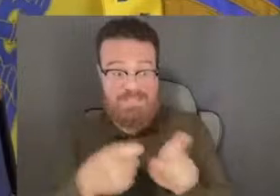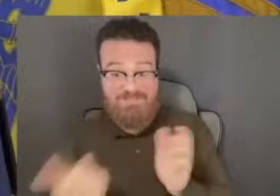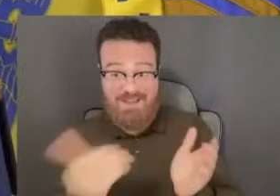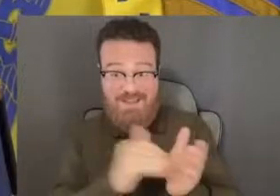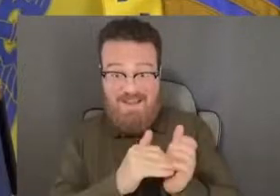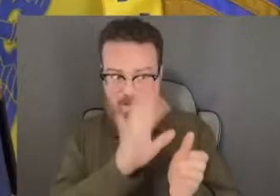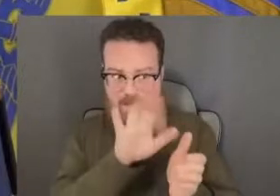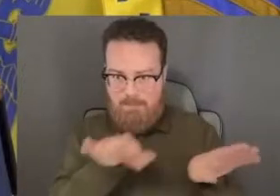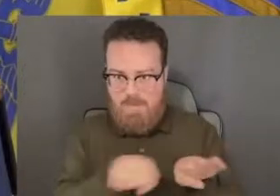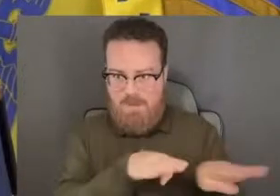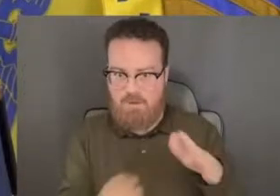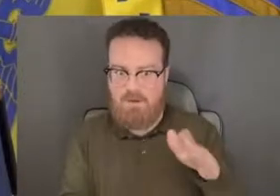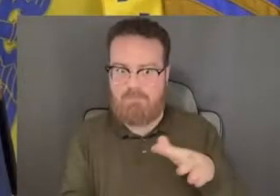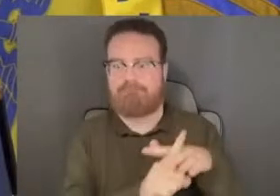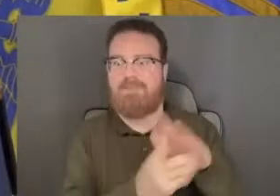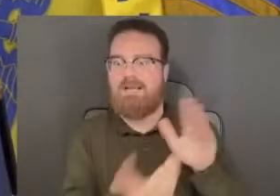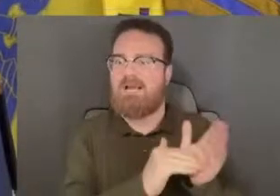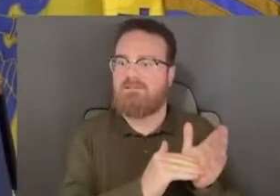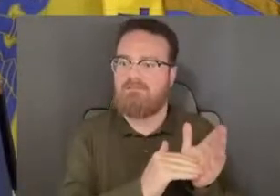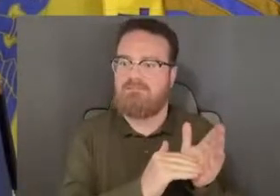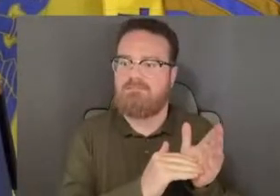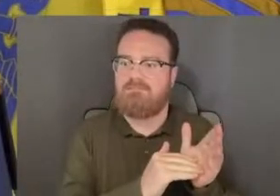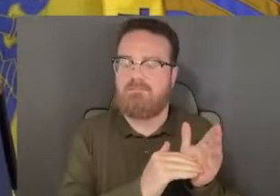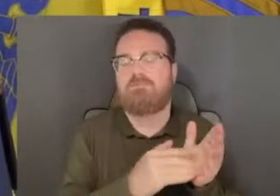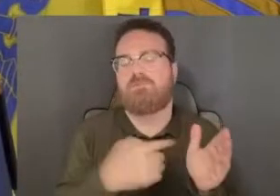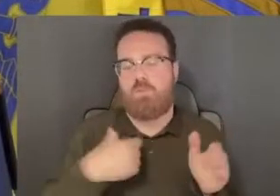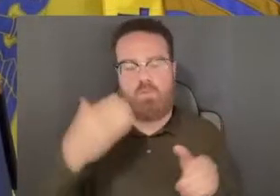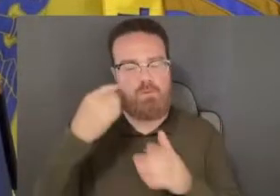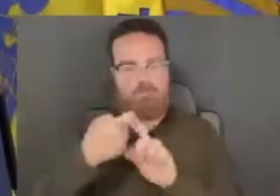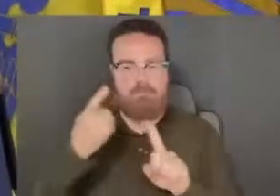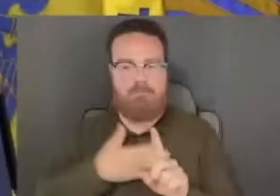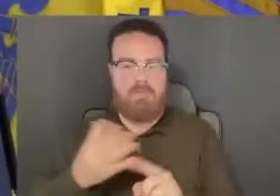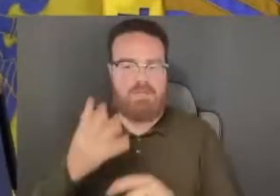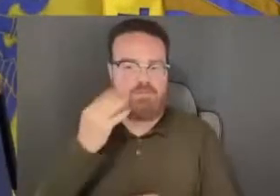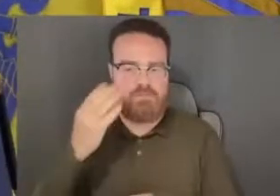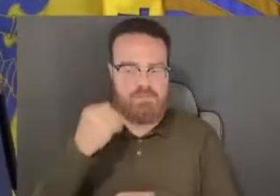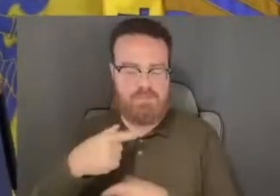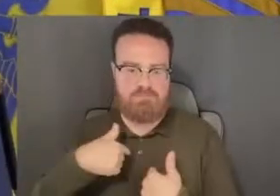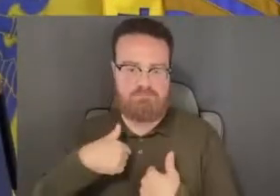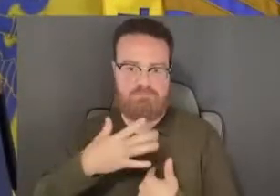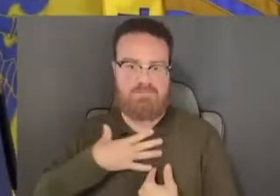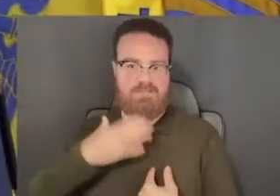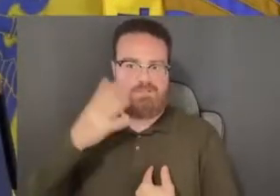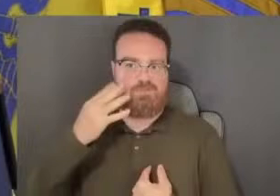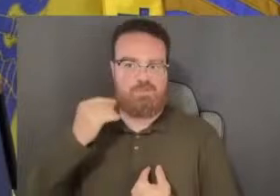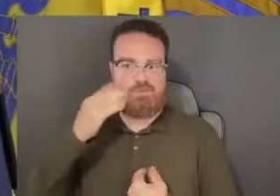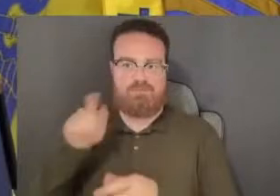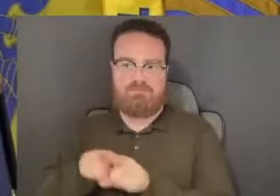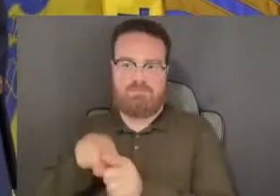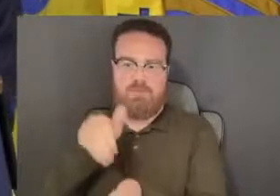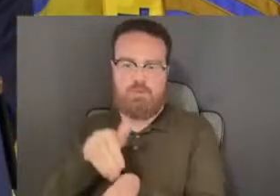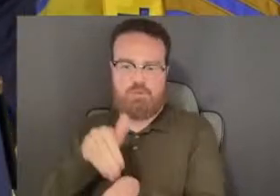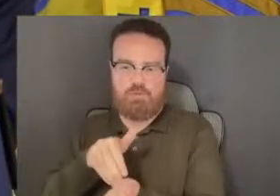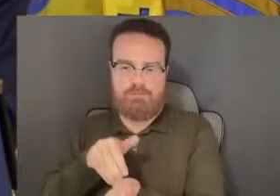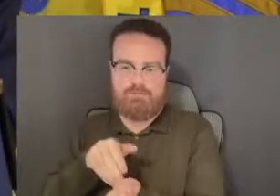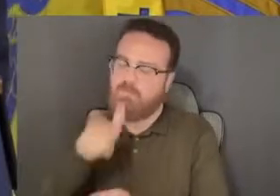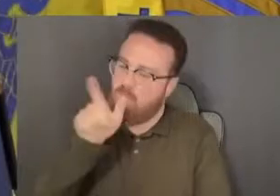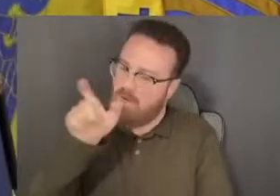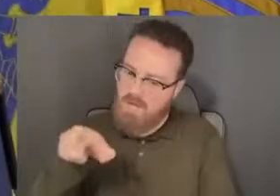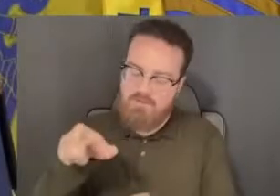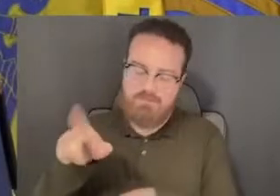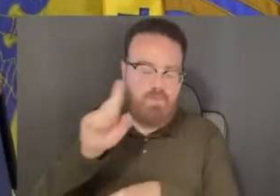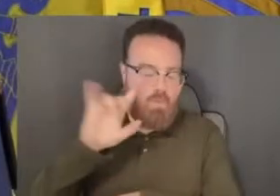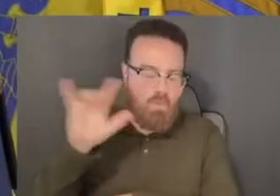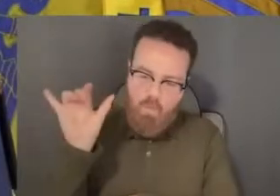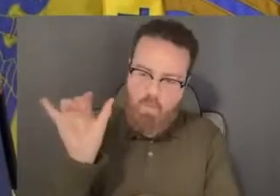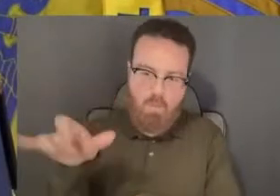As I know from my experience taking care of children as a doctor, you have to always listen to the